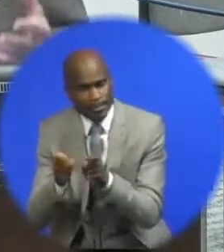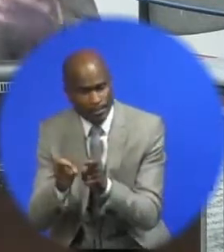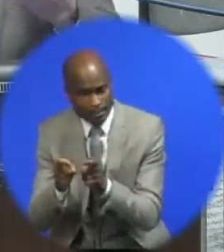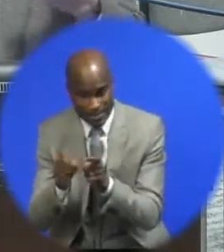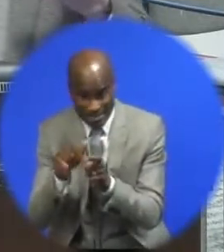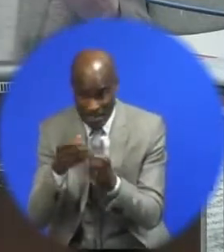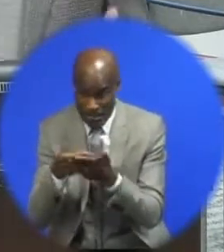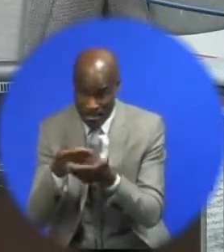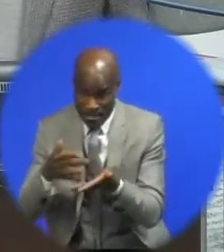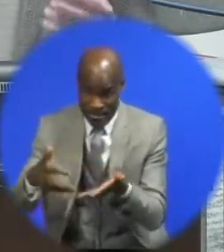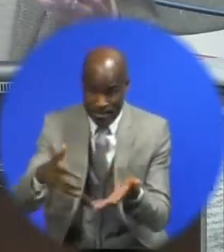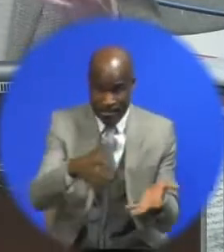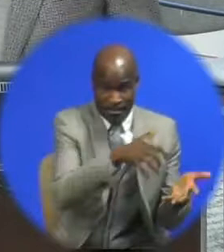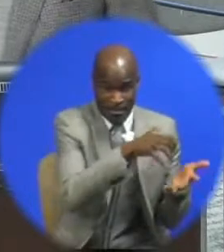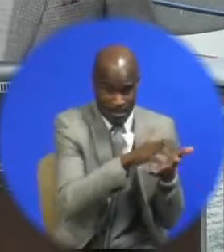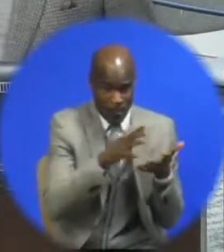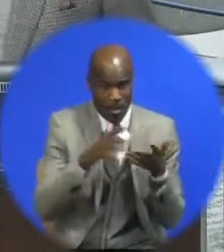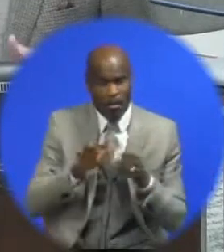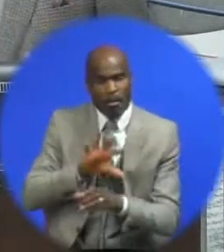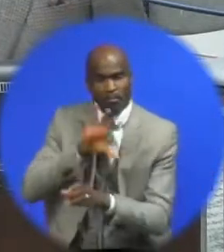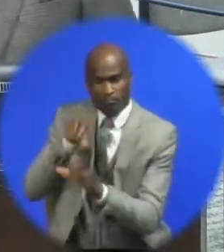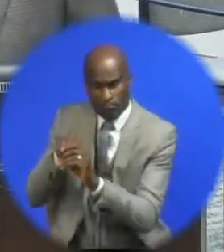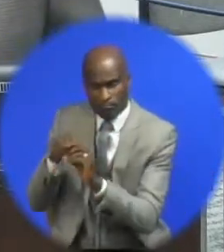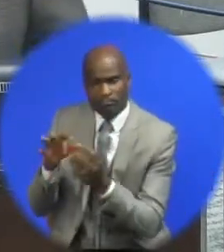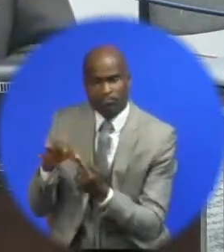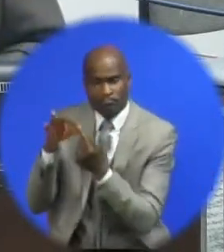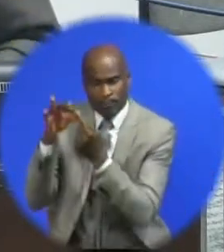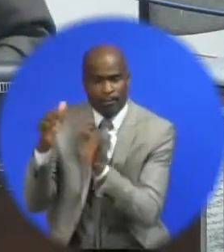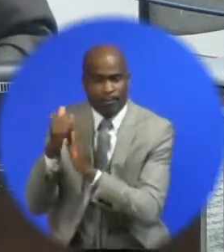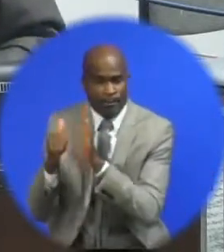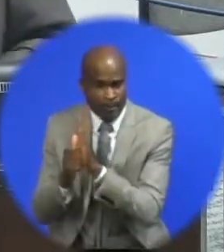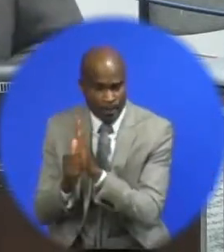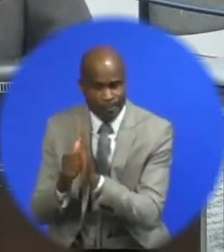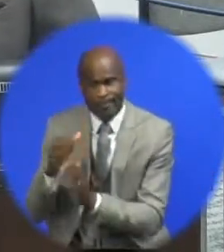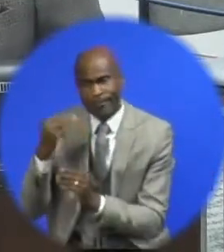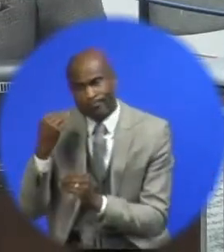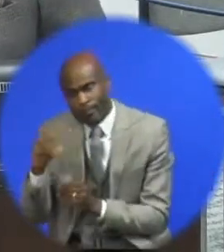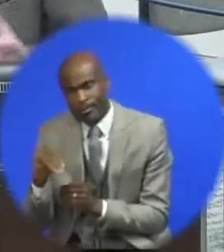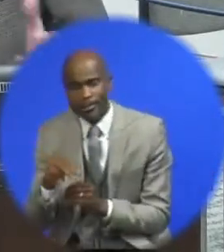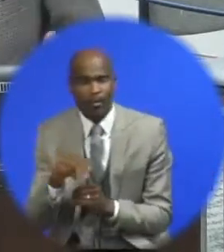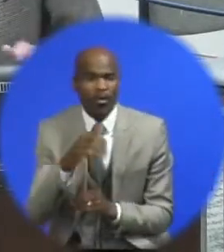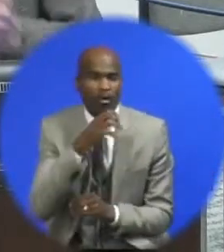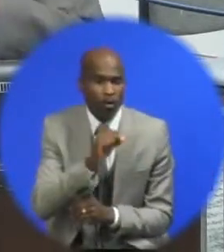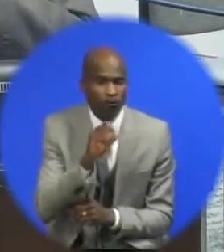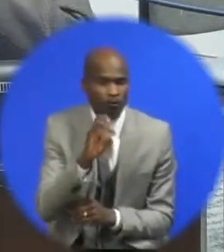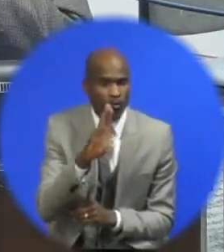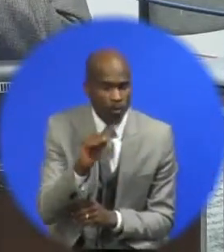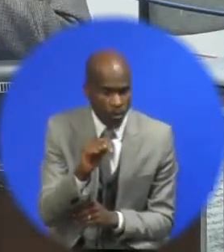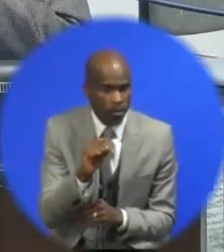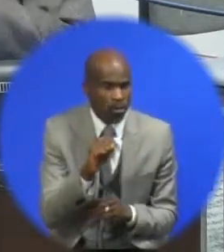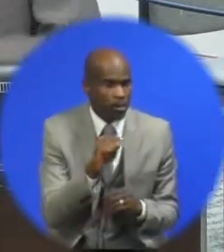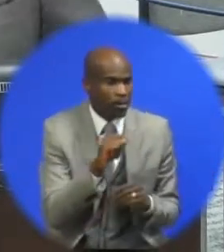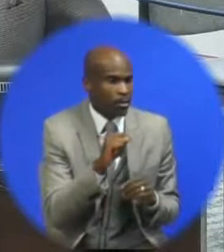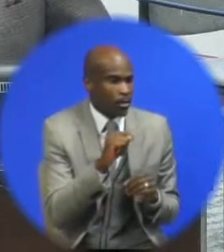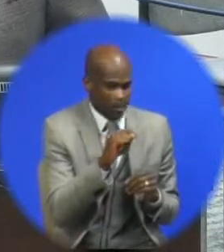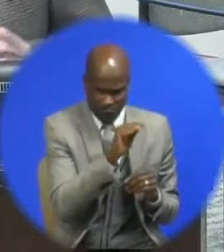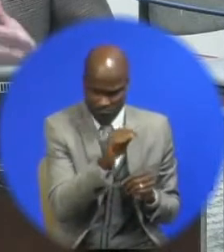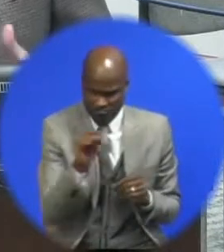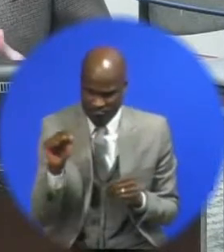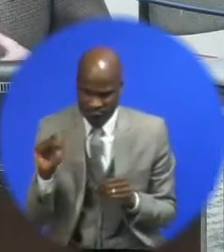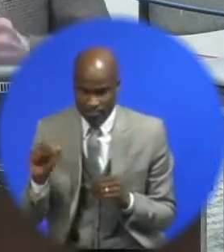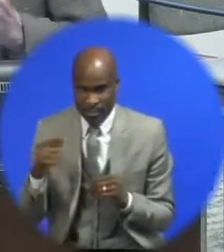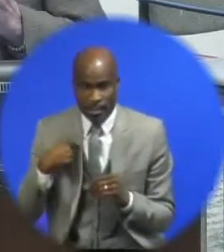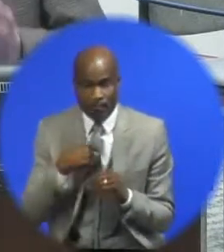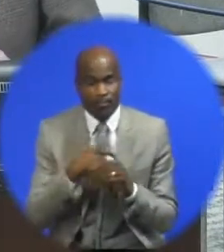help the partners like Morganton, like Old Fort, like Burke County, putting trails on the ground.